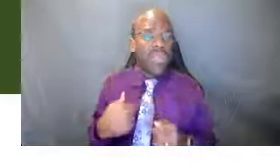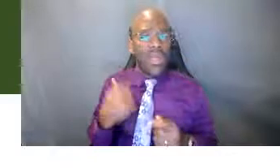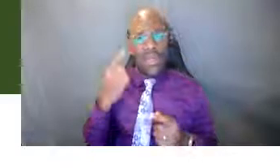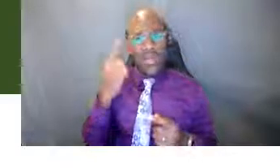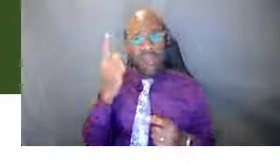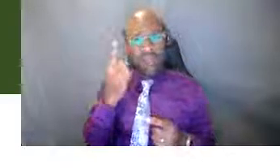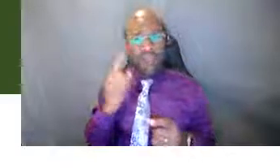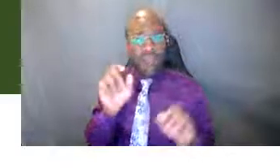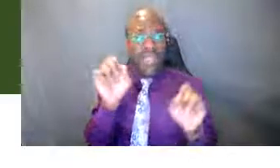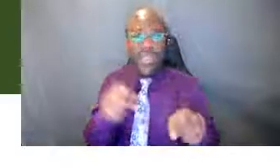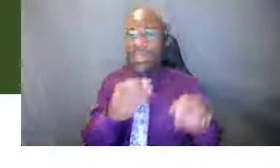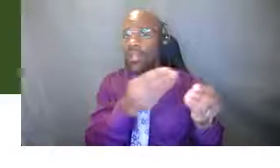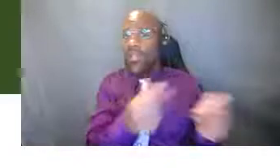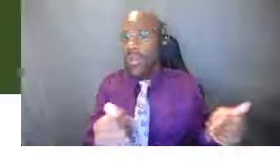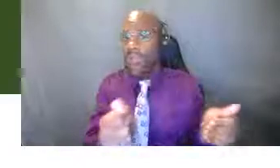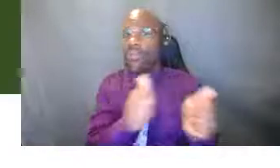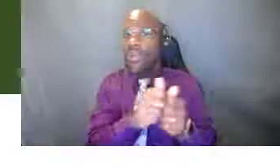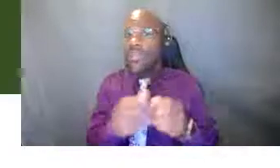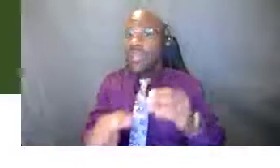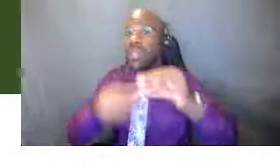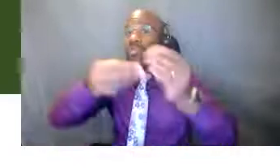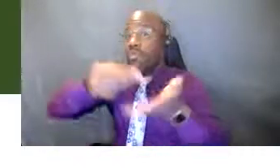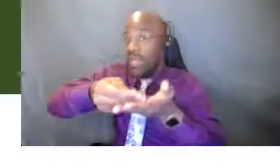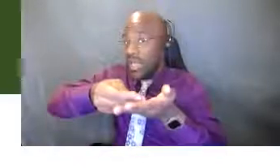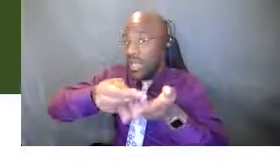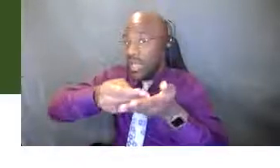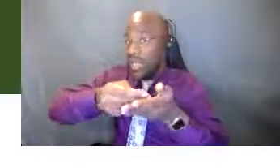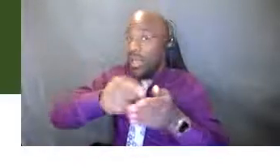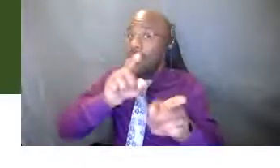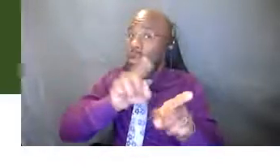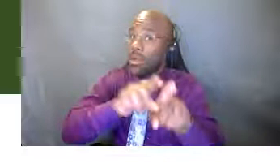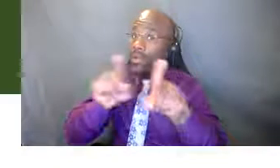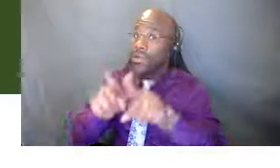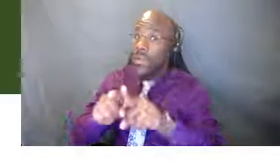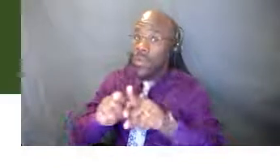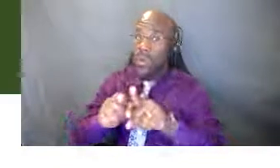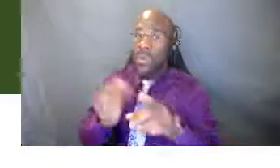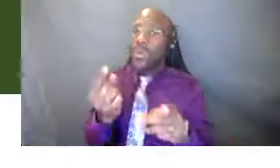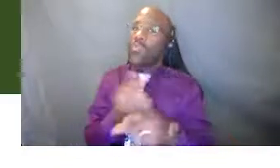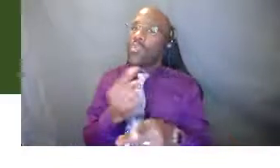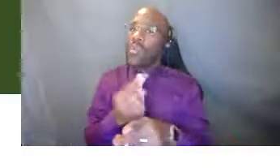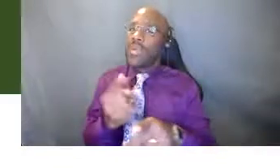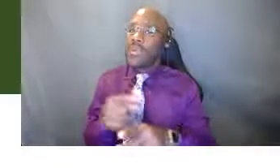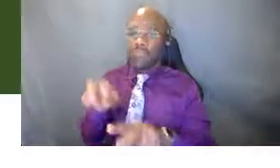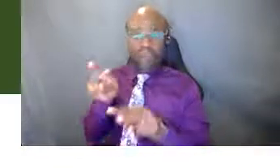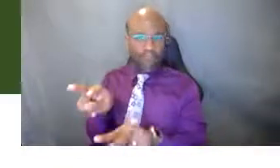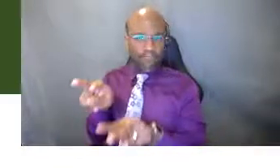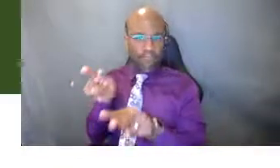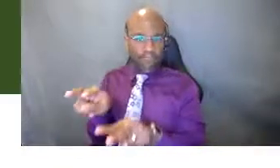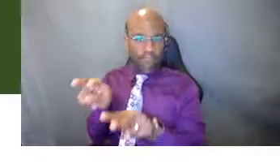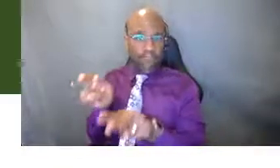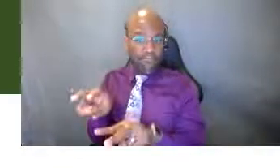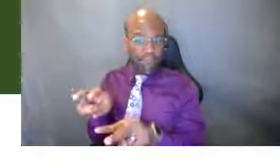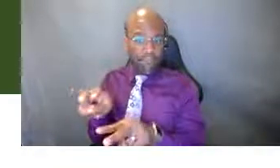it can be solved with additional funding, but also adequate monitoring, making sure that the